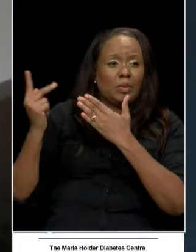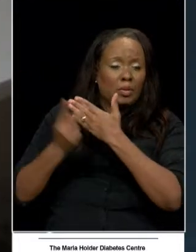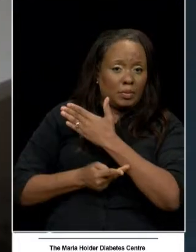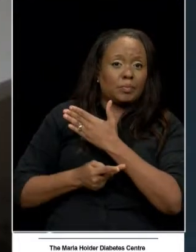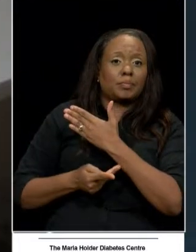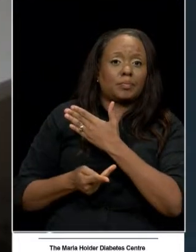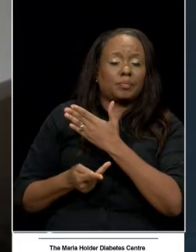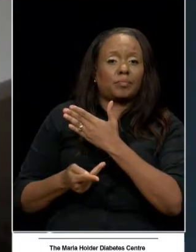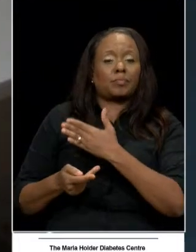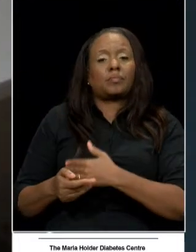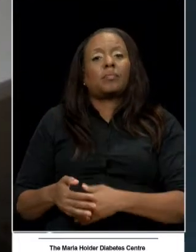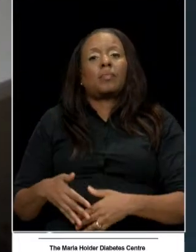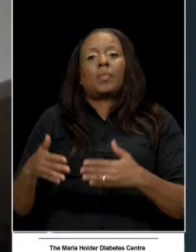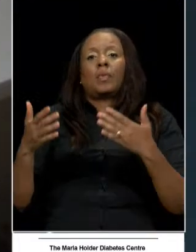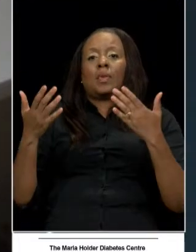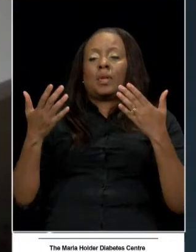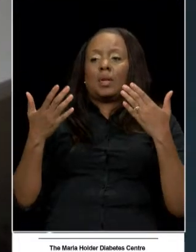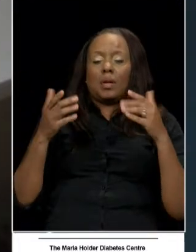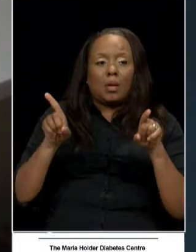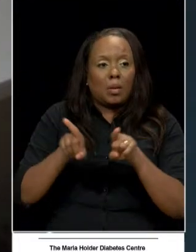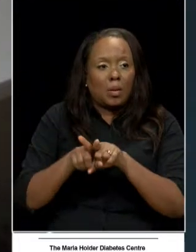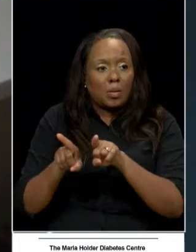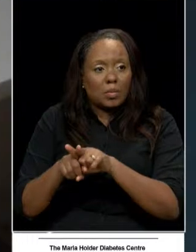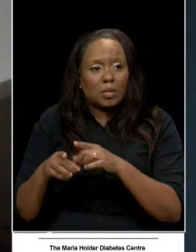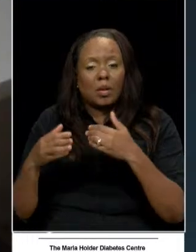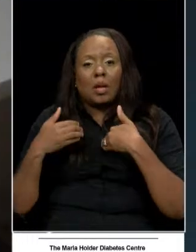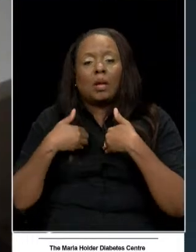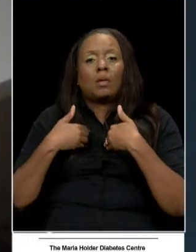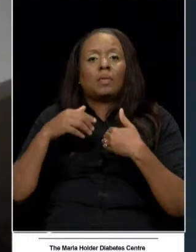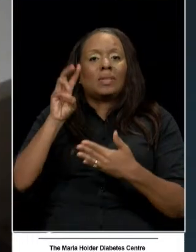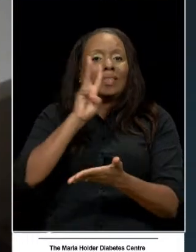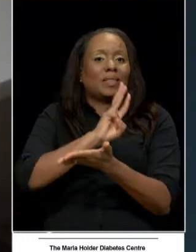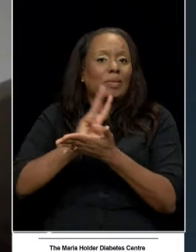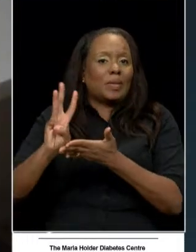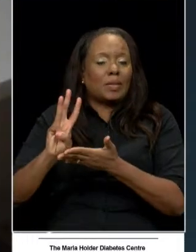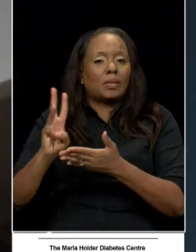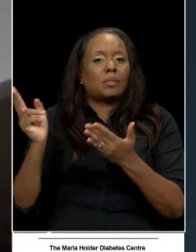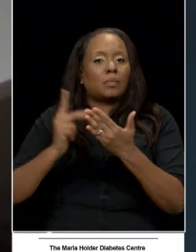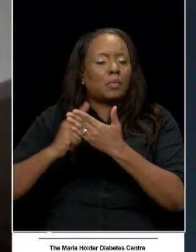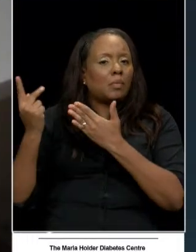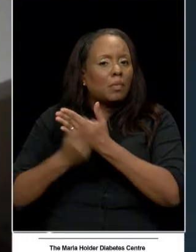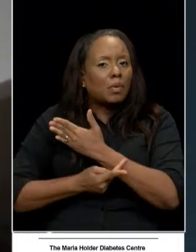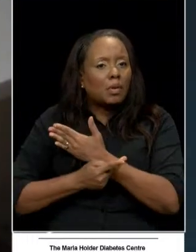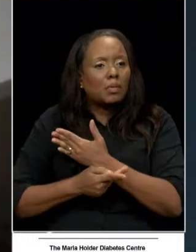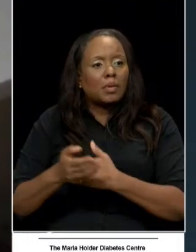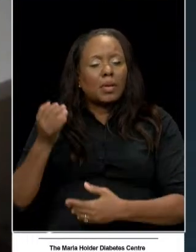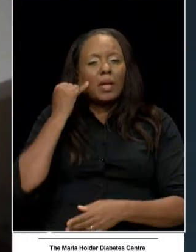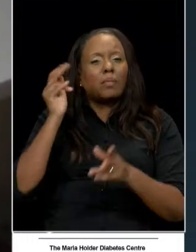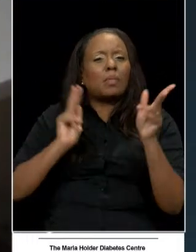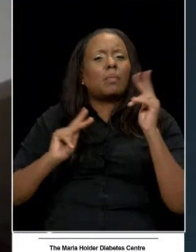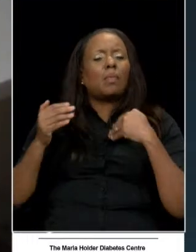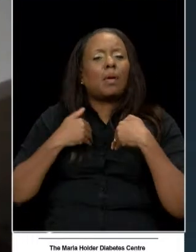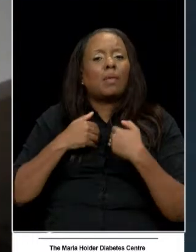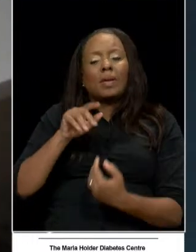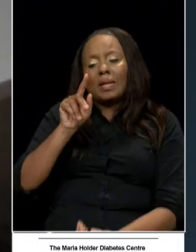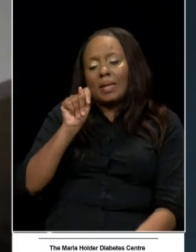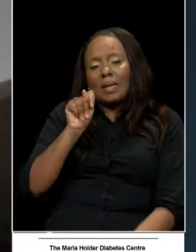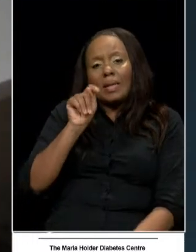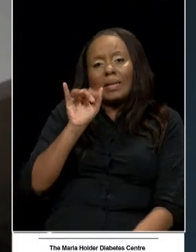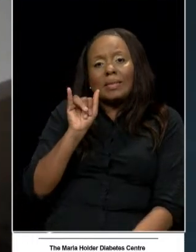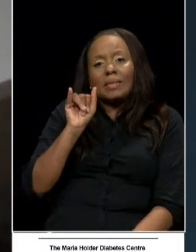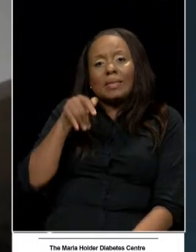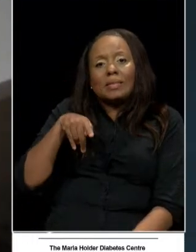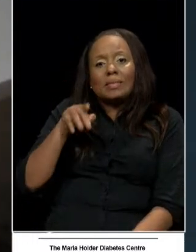the Conversation Map, which is a 6-week program for persons with type 2 diabetes.